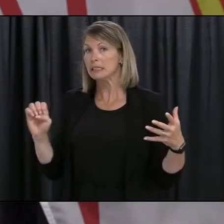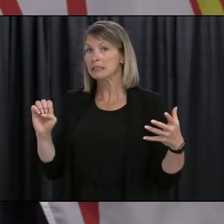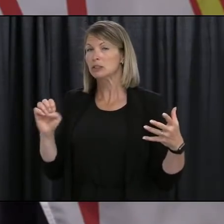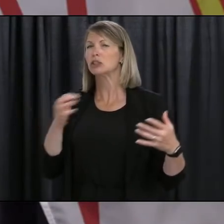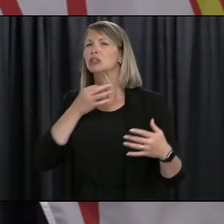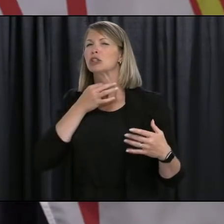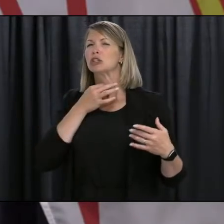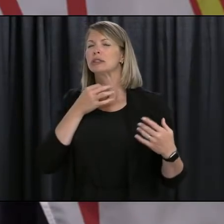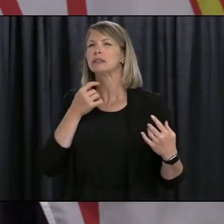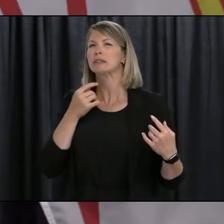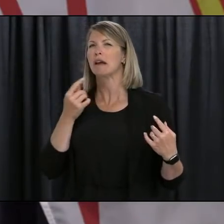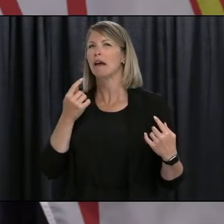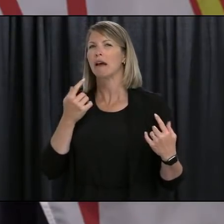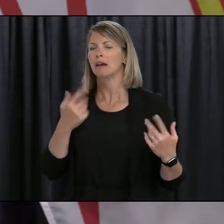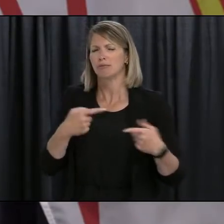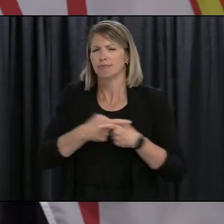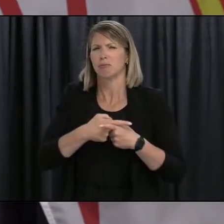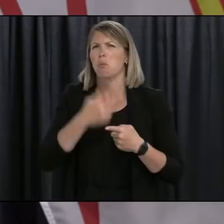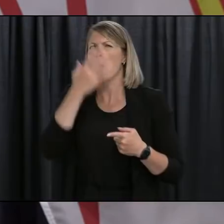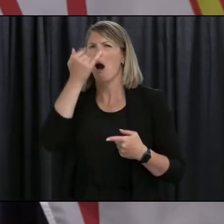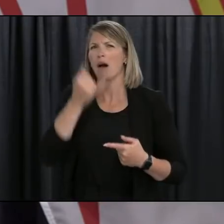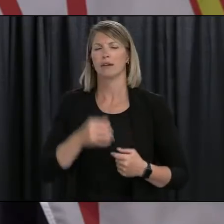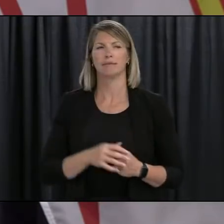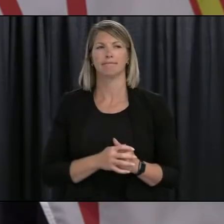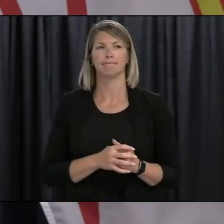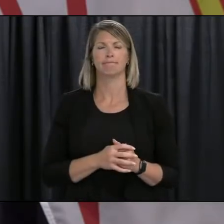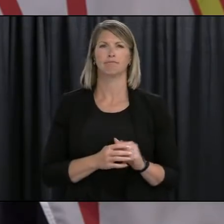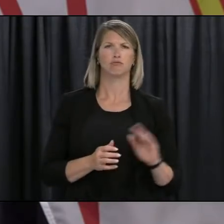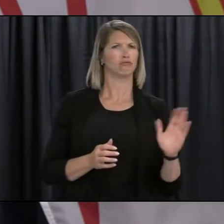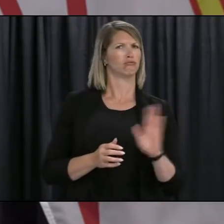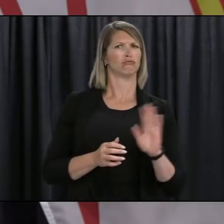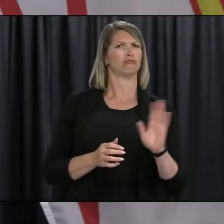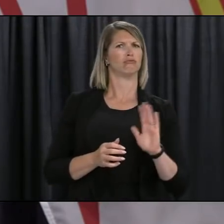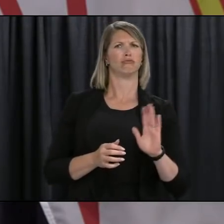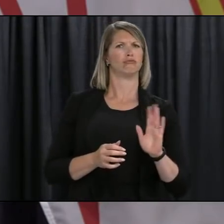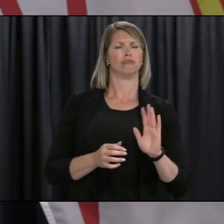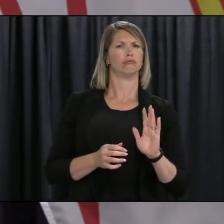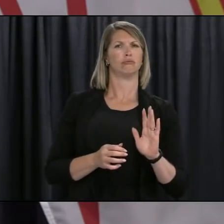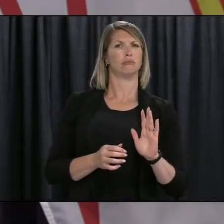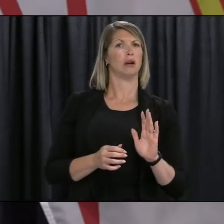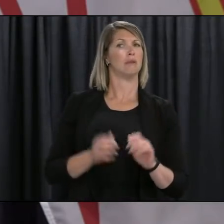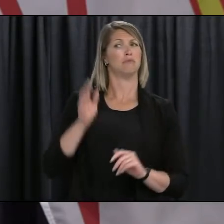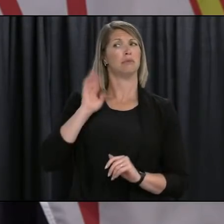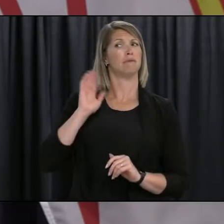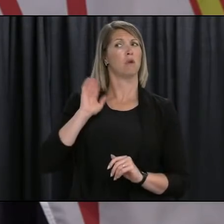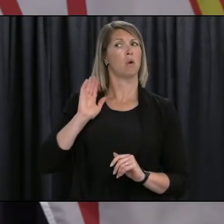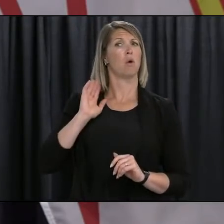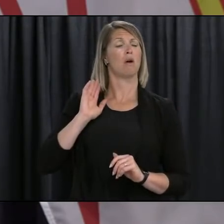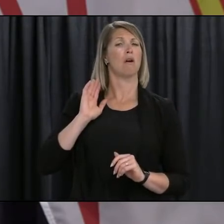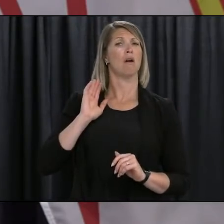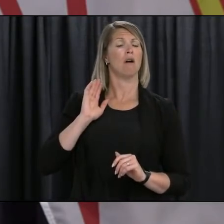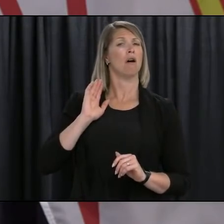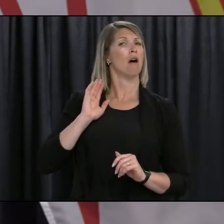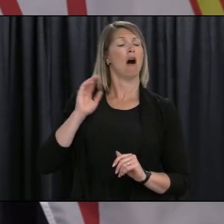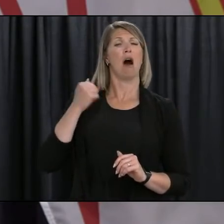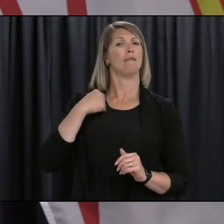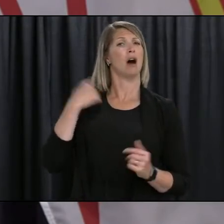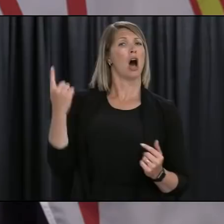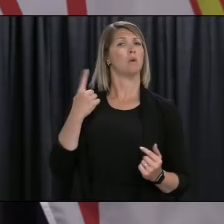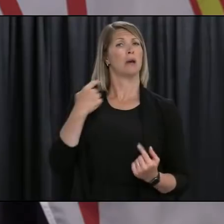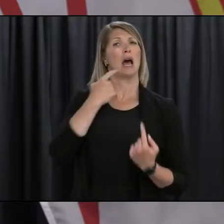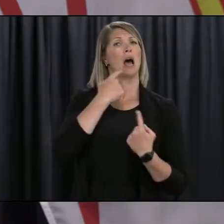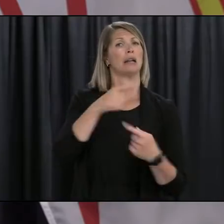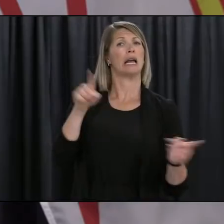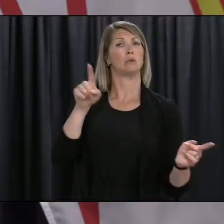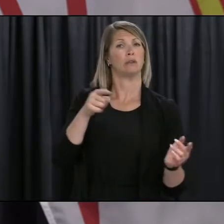That's not the case. No, I certainly, as I've said before, that we looked at the epidemiology, and certainly